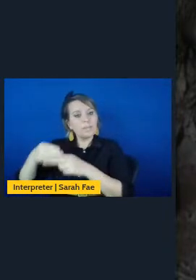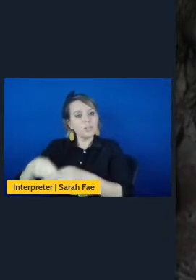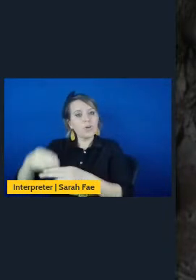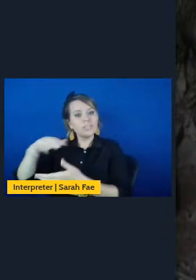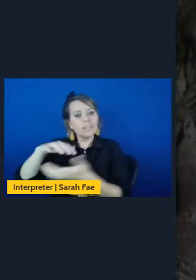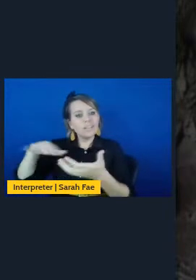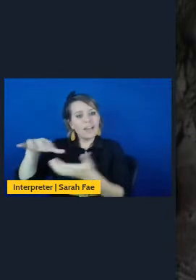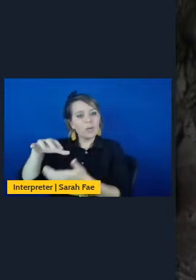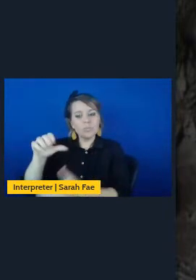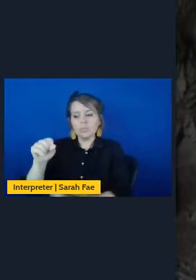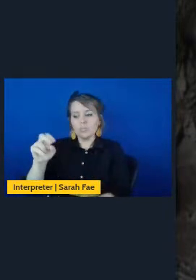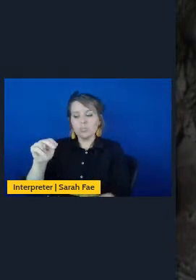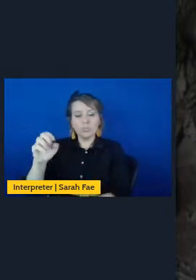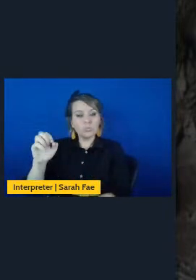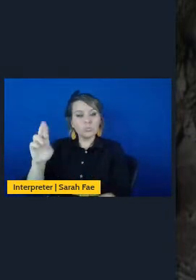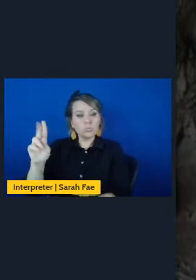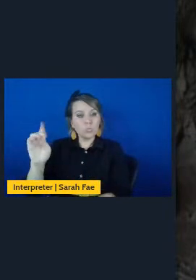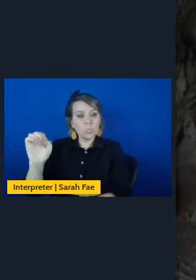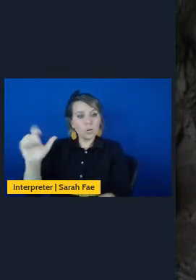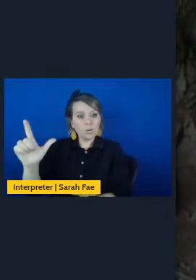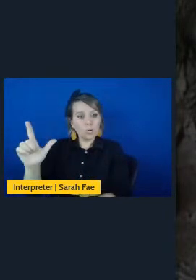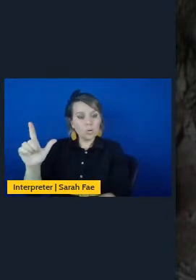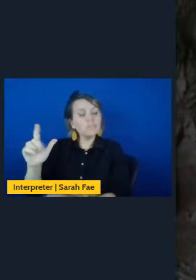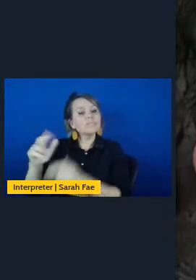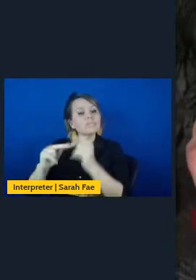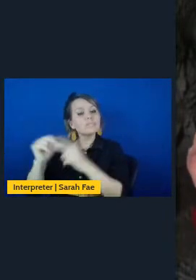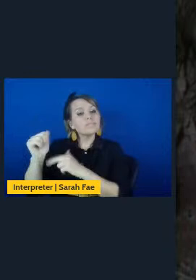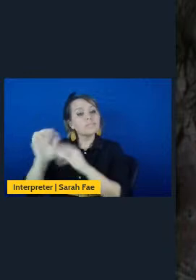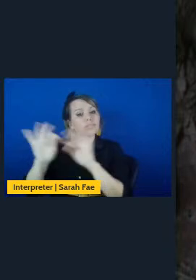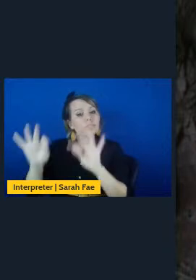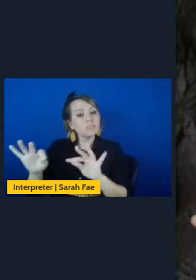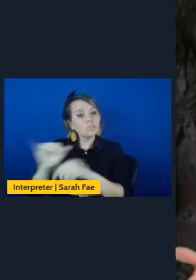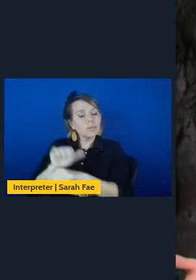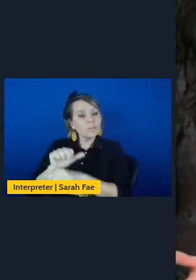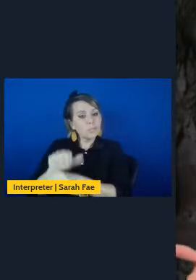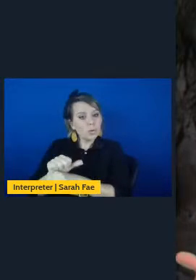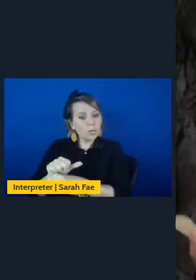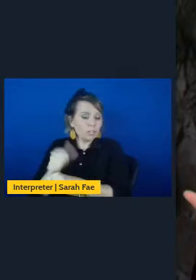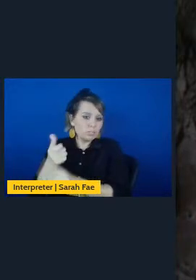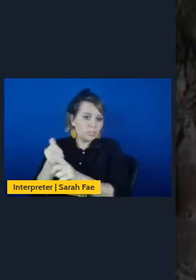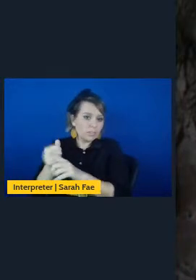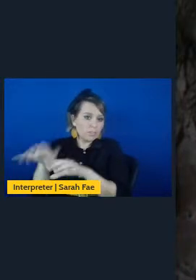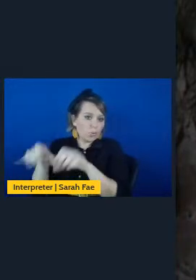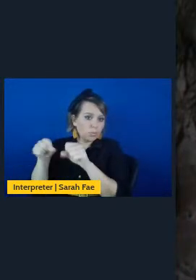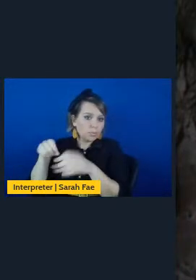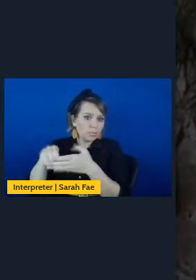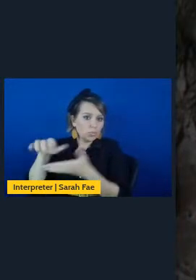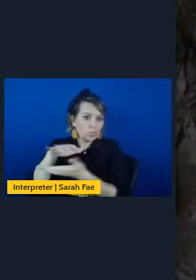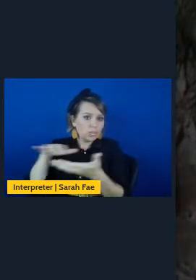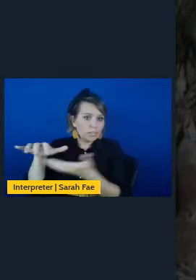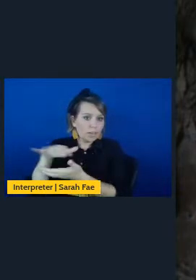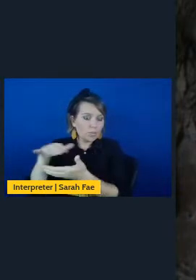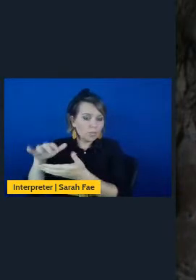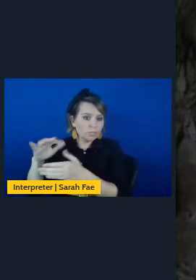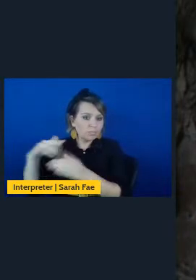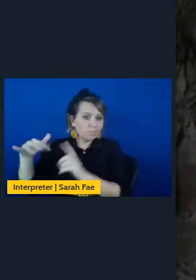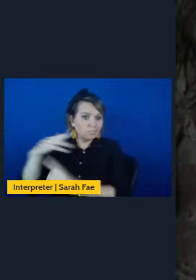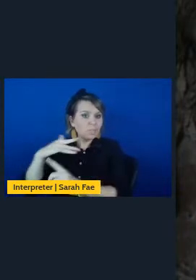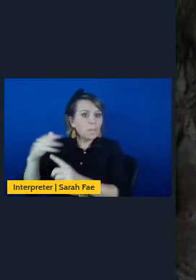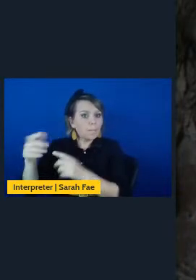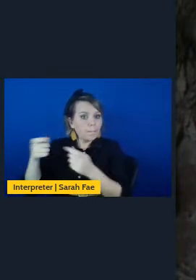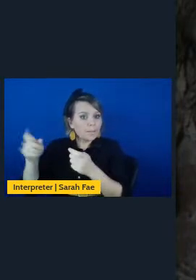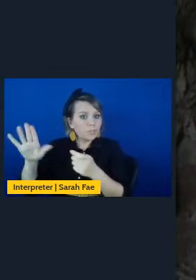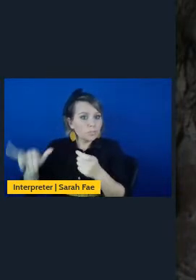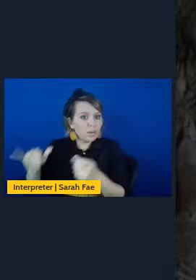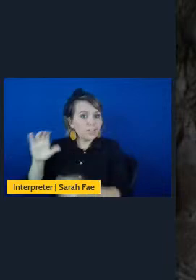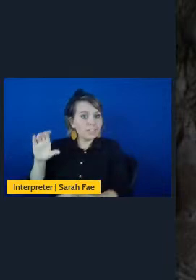a framework to run GitHub runners that are self-hosted in your cloud environment, managed via the CDK. And that's